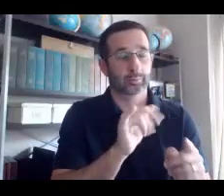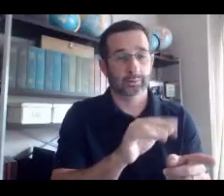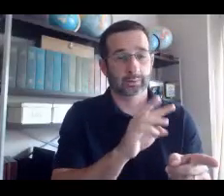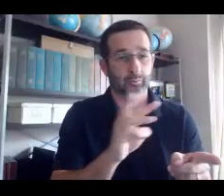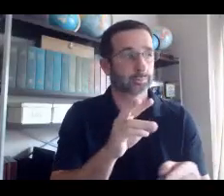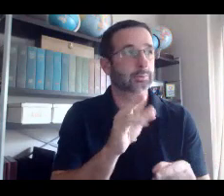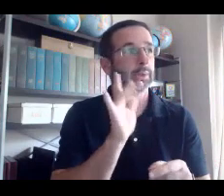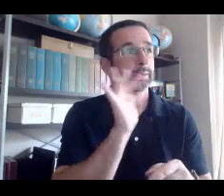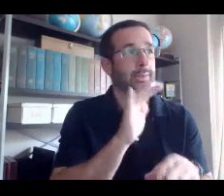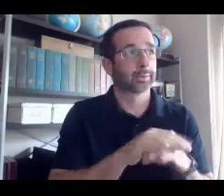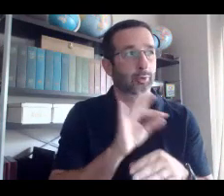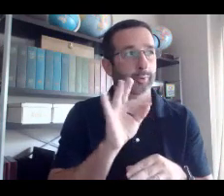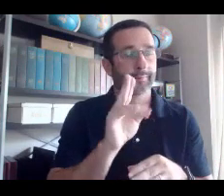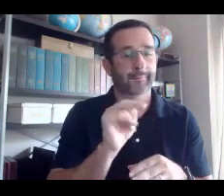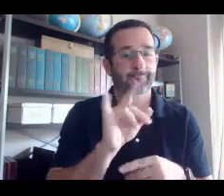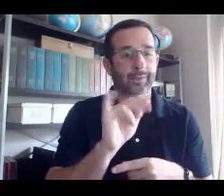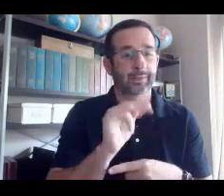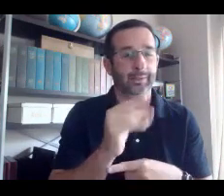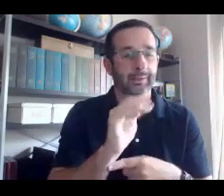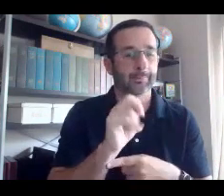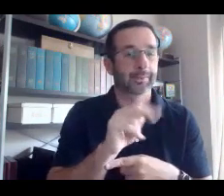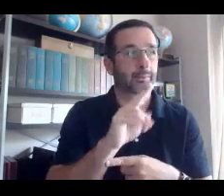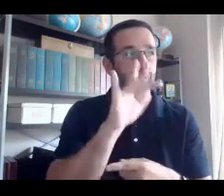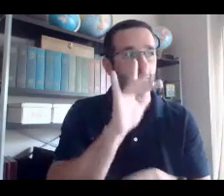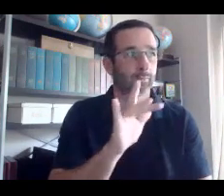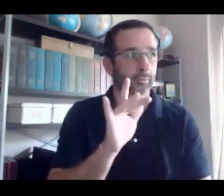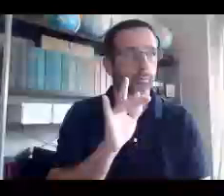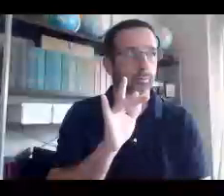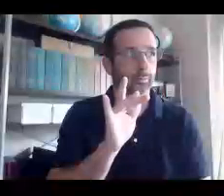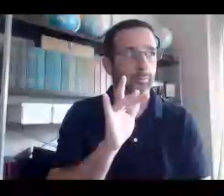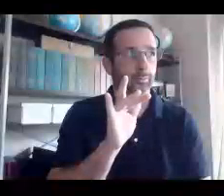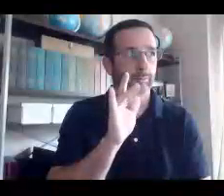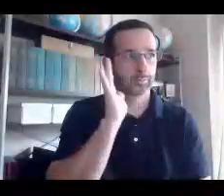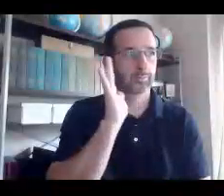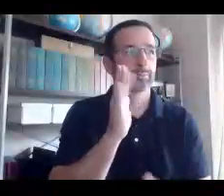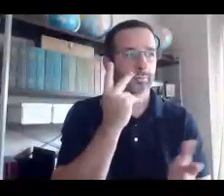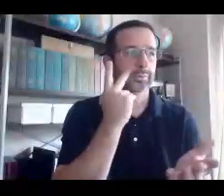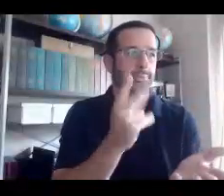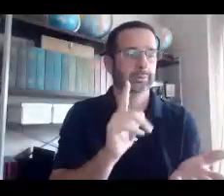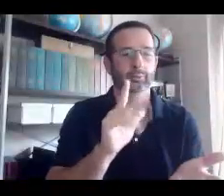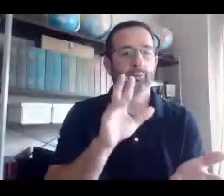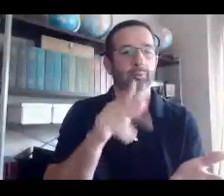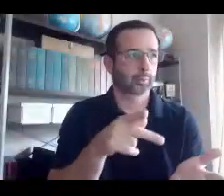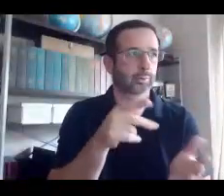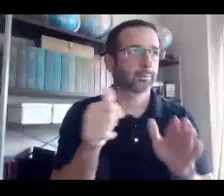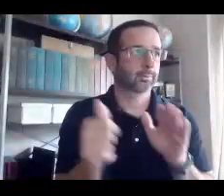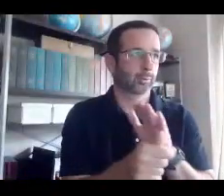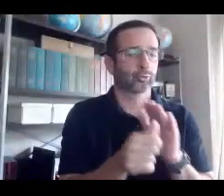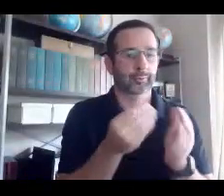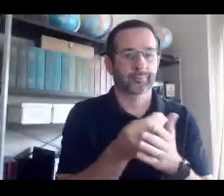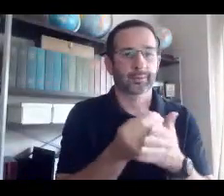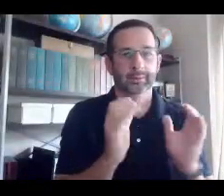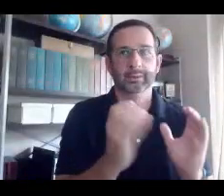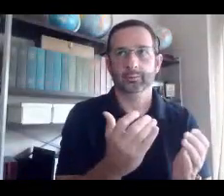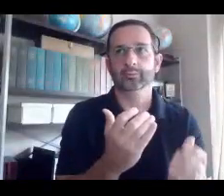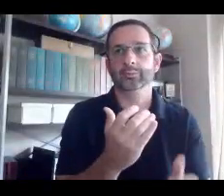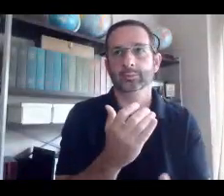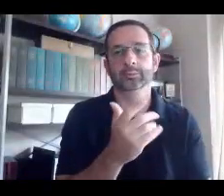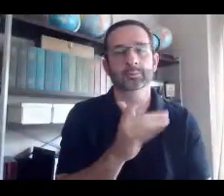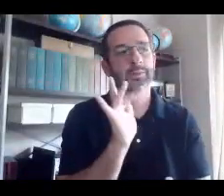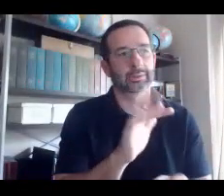NIH grants, then you will see this website. You would then click on the funding menu at the top, and then you'll